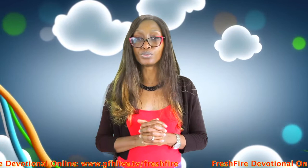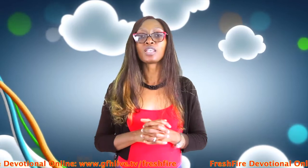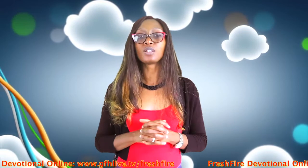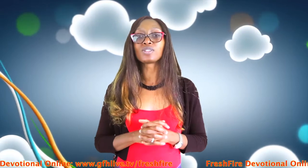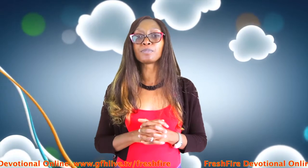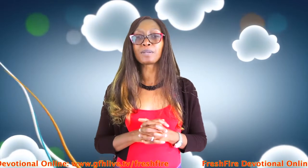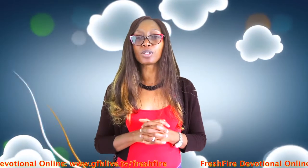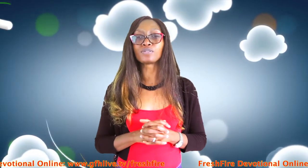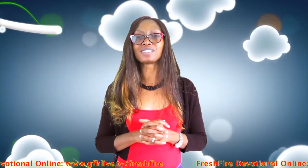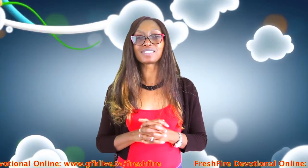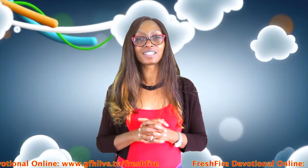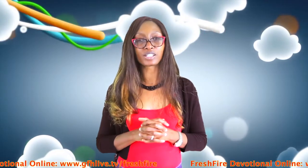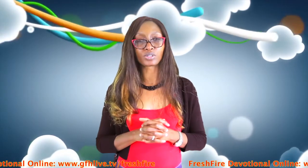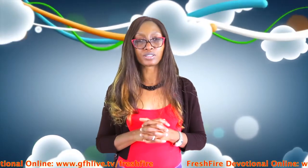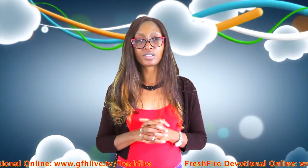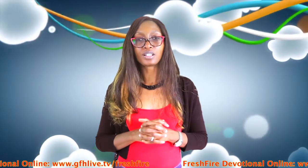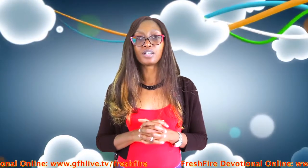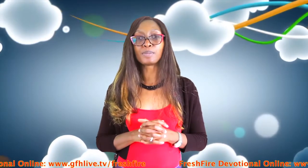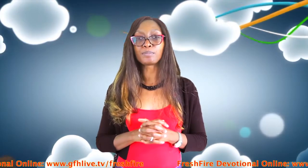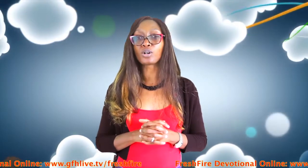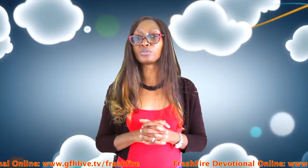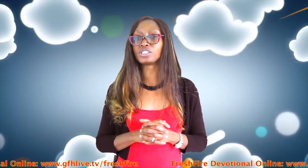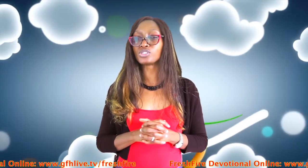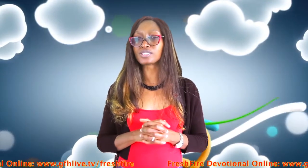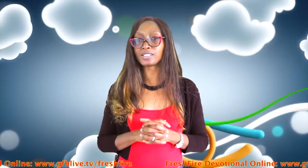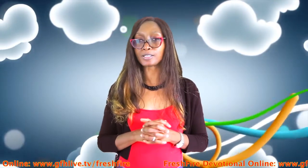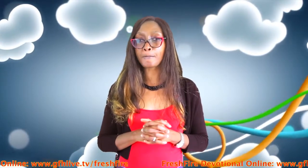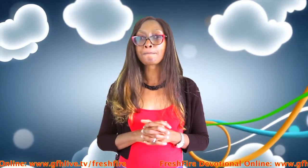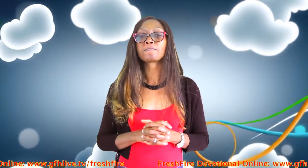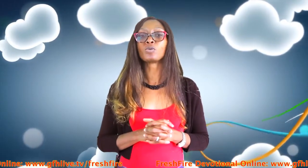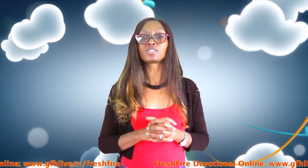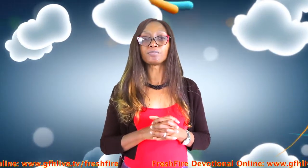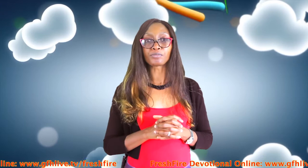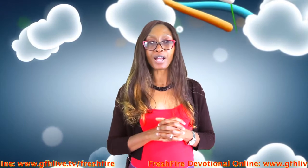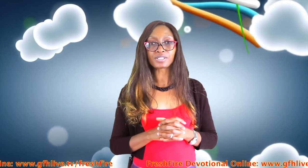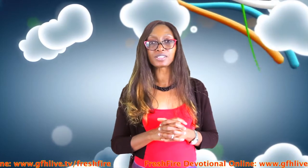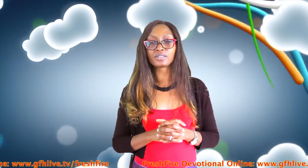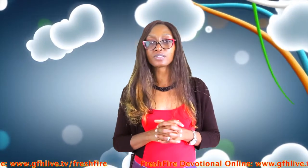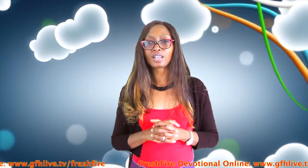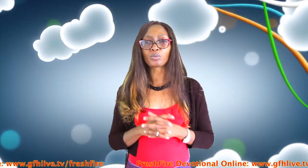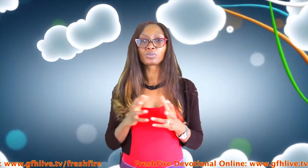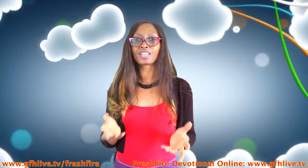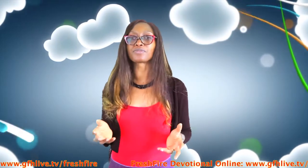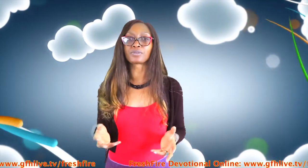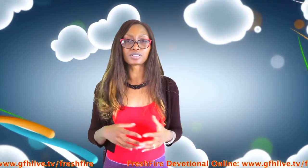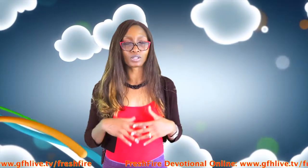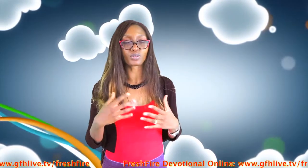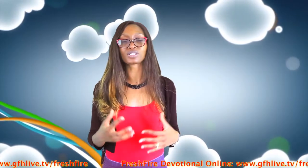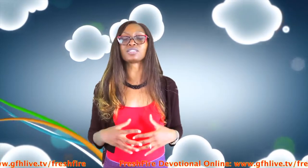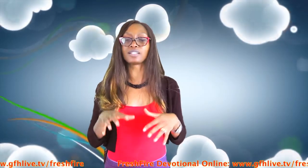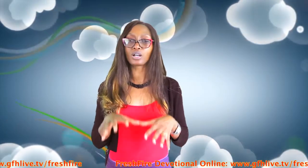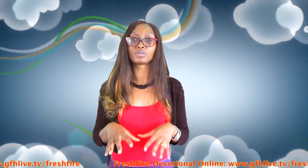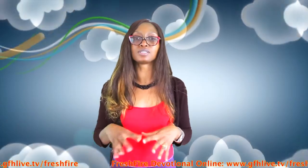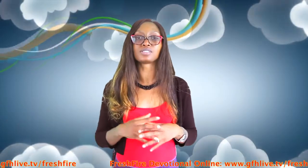Jew. He was a member of the Sanhedrin, a member of the religious leaders. He was a Pharisee. And when we hear Pharisee,